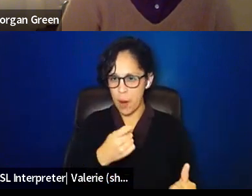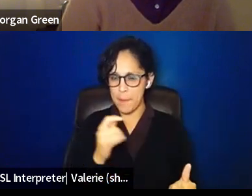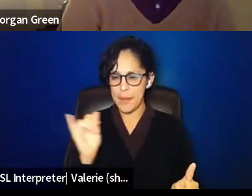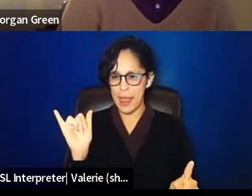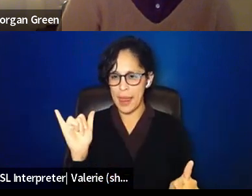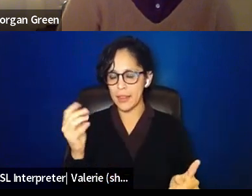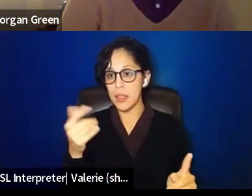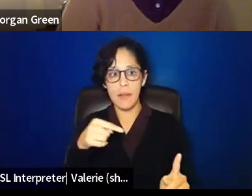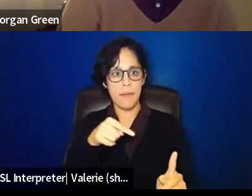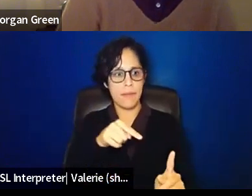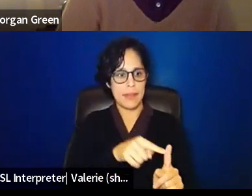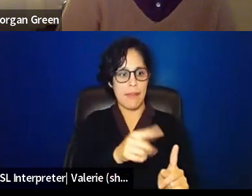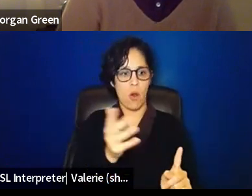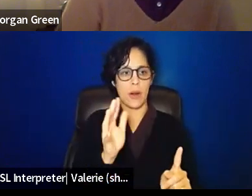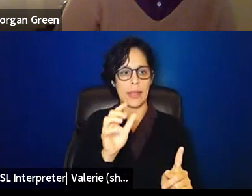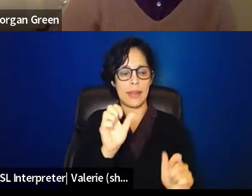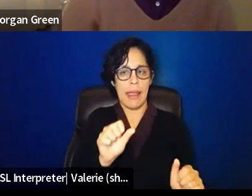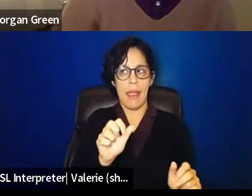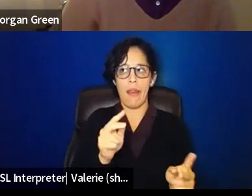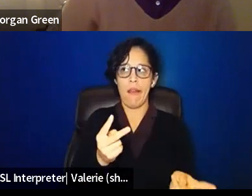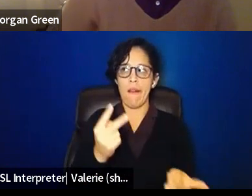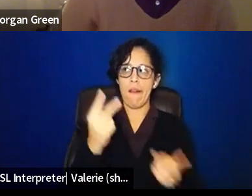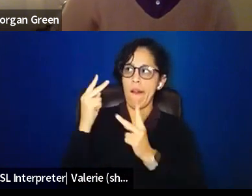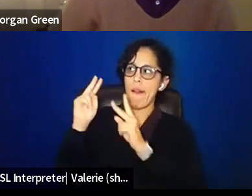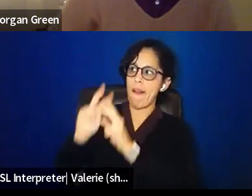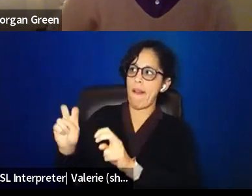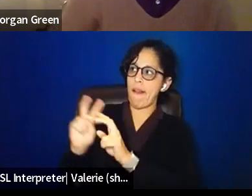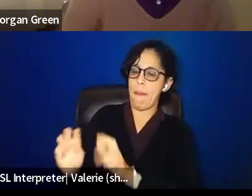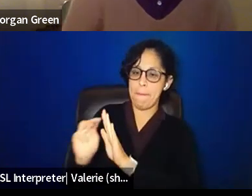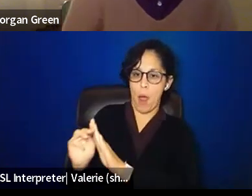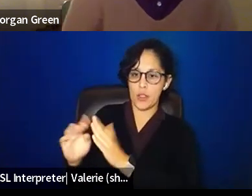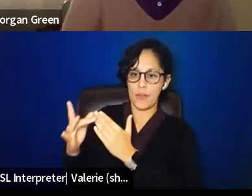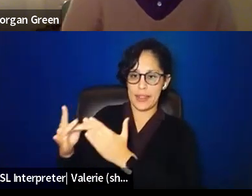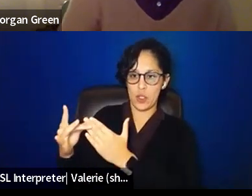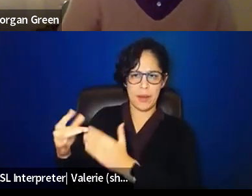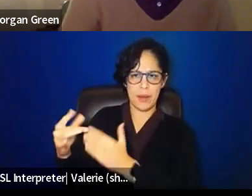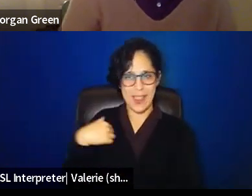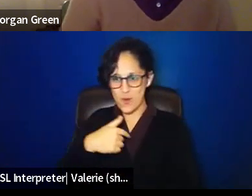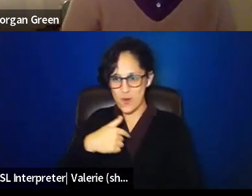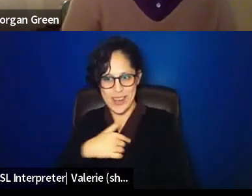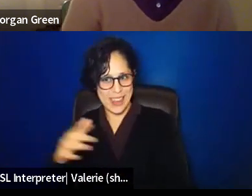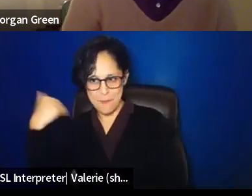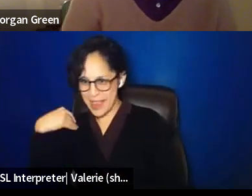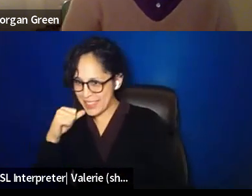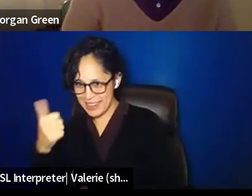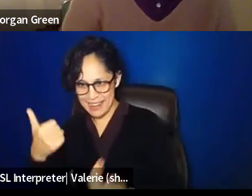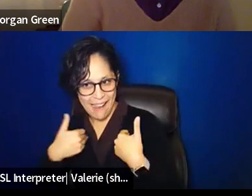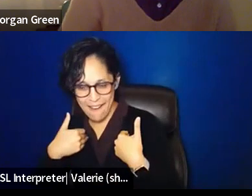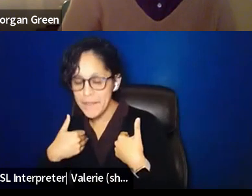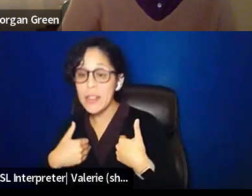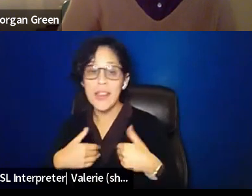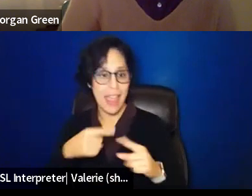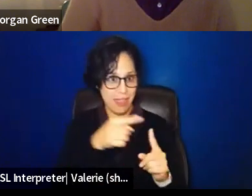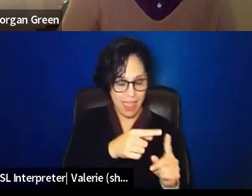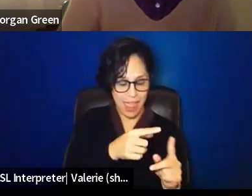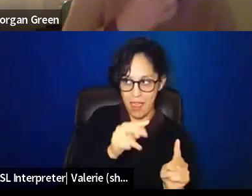have had models of shared leadership that maybe we didn't have and who are now revolutionizing it in new ways. So I think